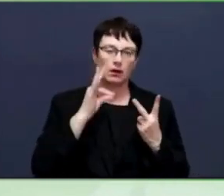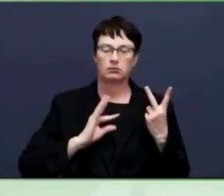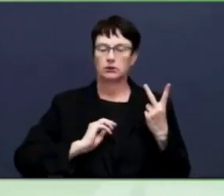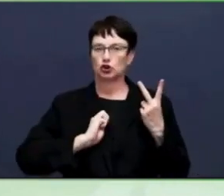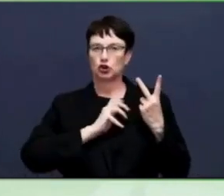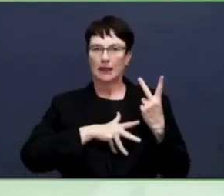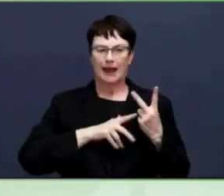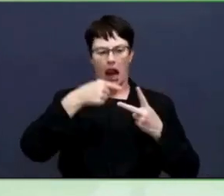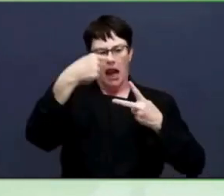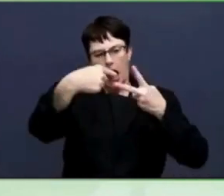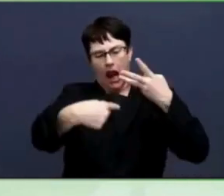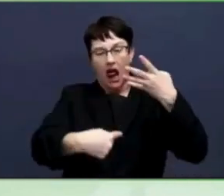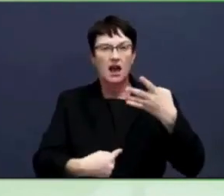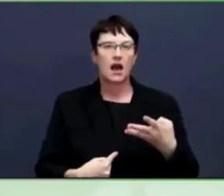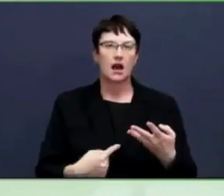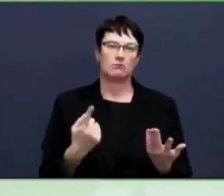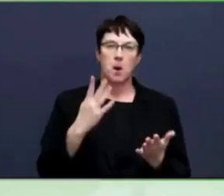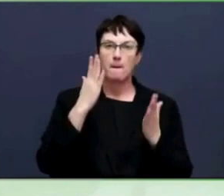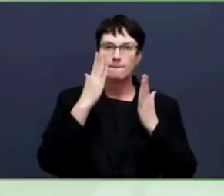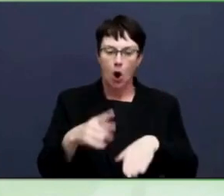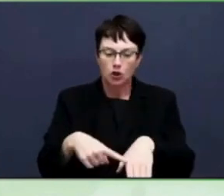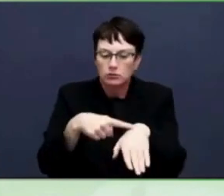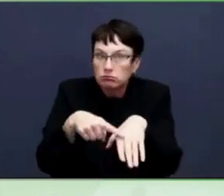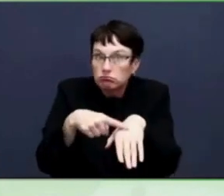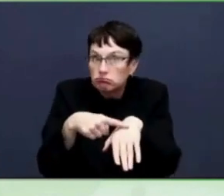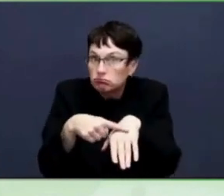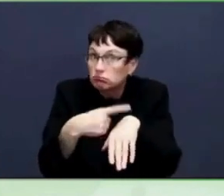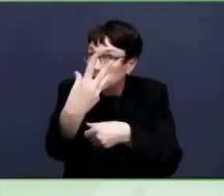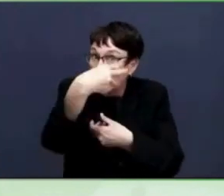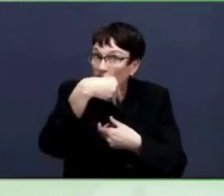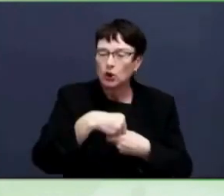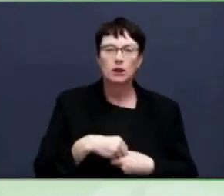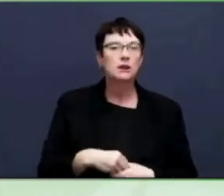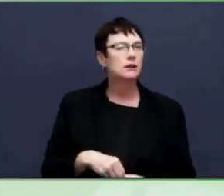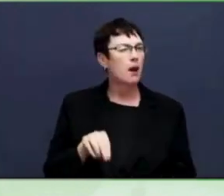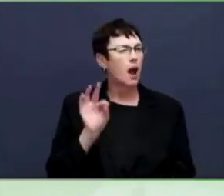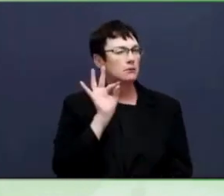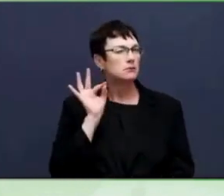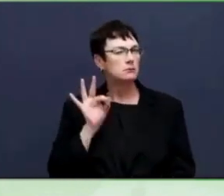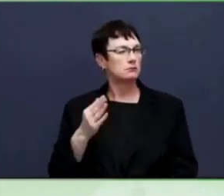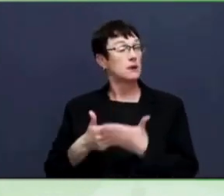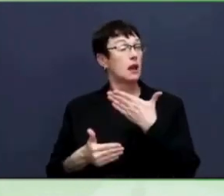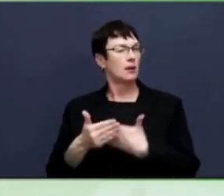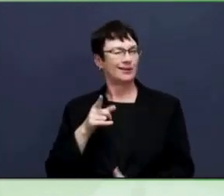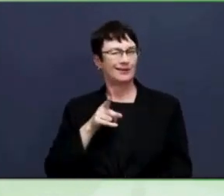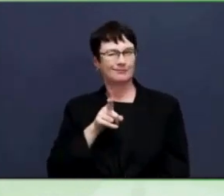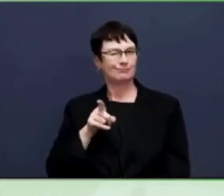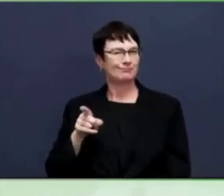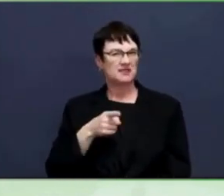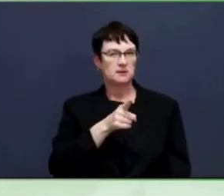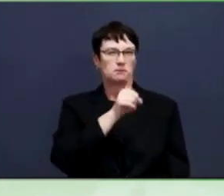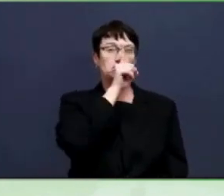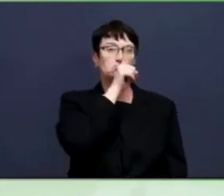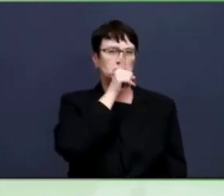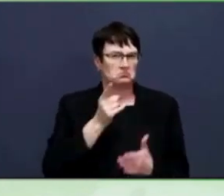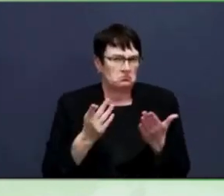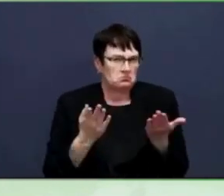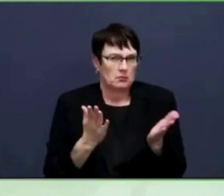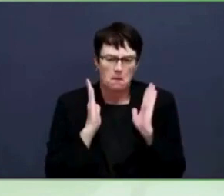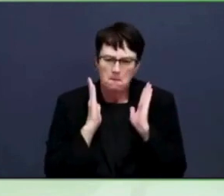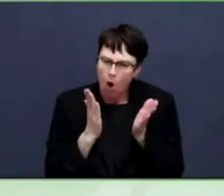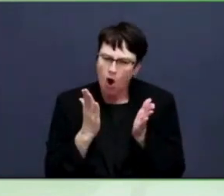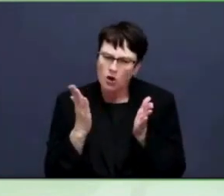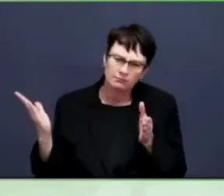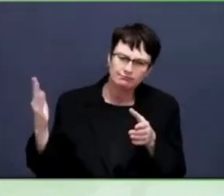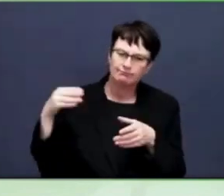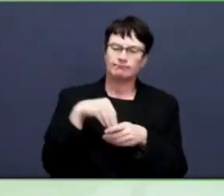already been referenced. And our key challenge is actually just to get disability into the debate about ethical and responsible